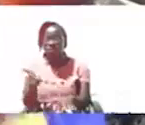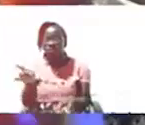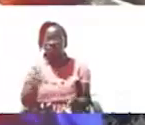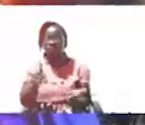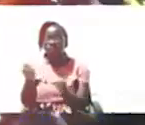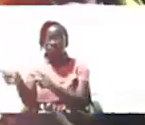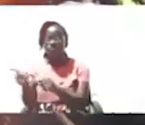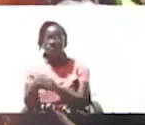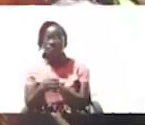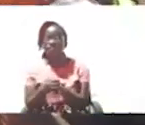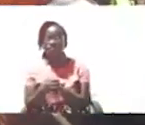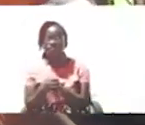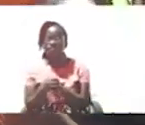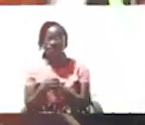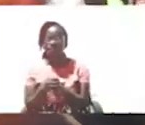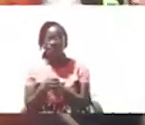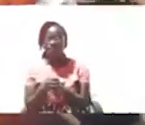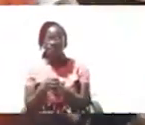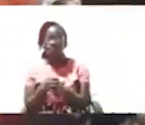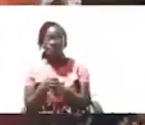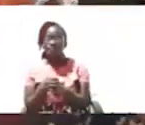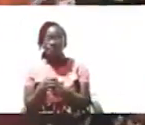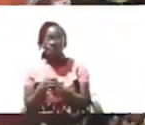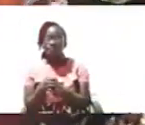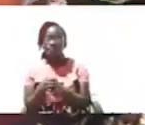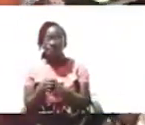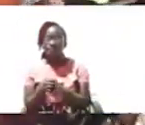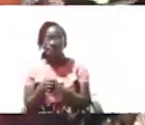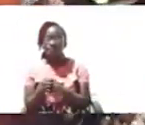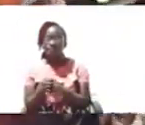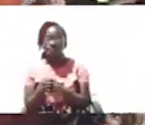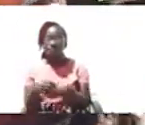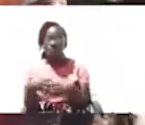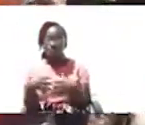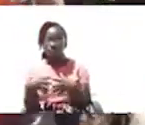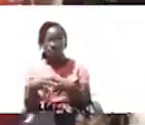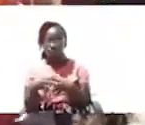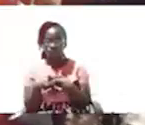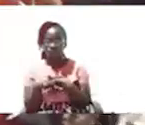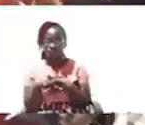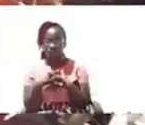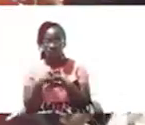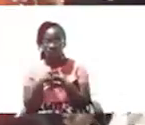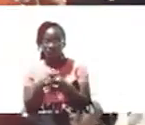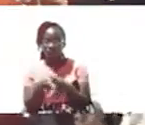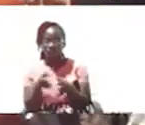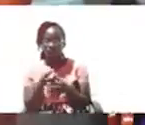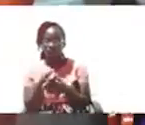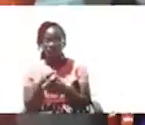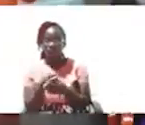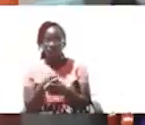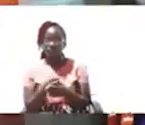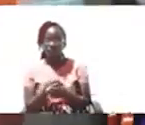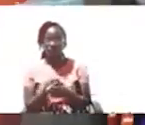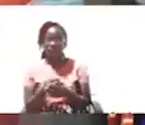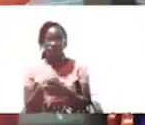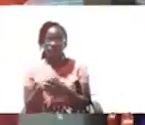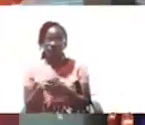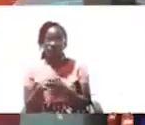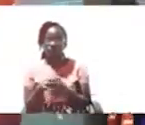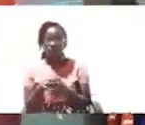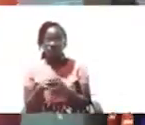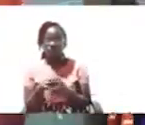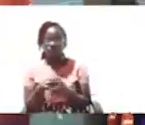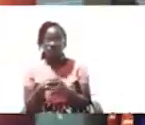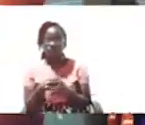Our elders have a proverb that if you see a dog standing up somewhere, then somebody lifted it. But I assure you that tonight you are going to